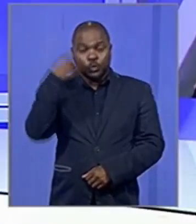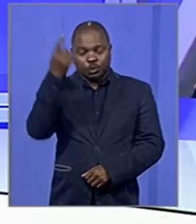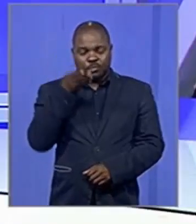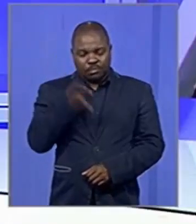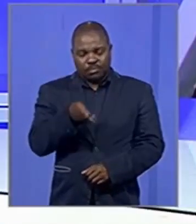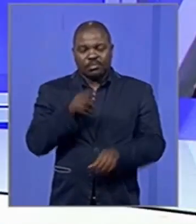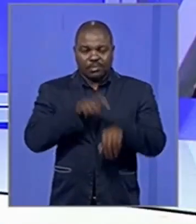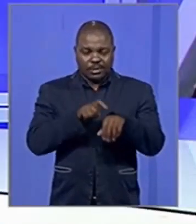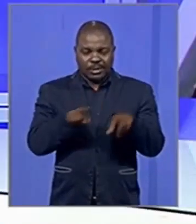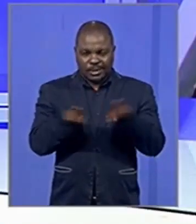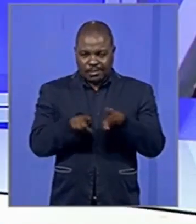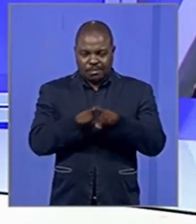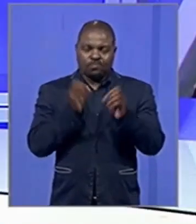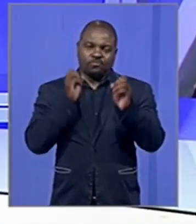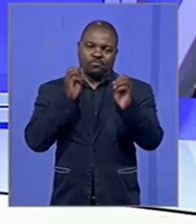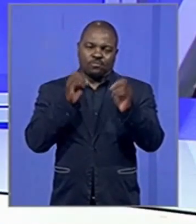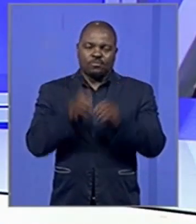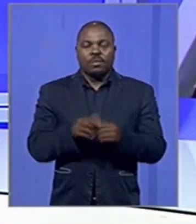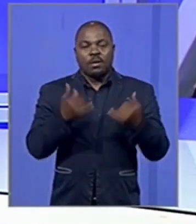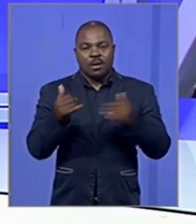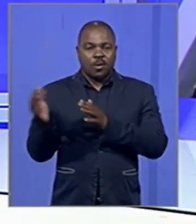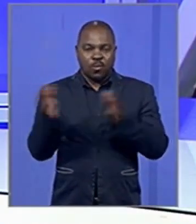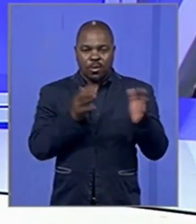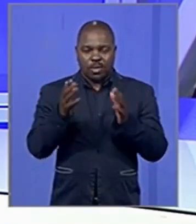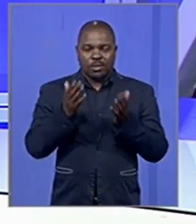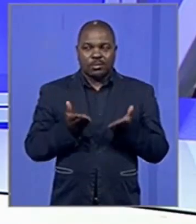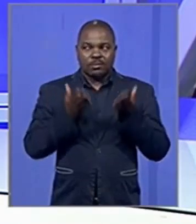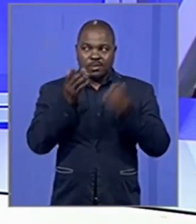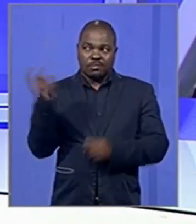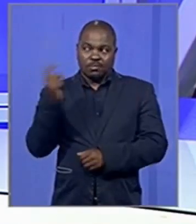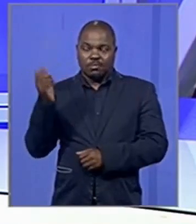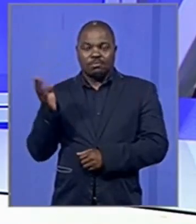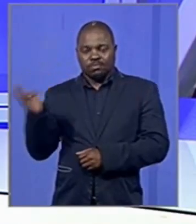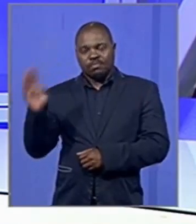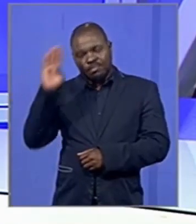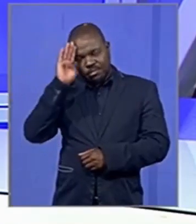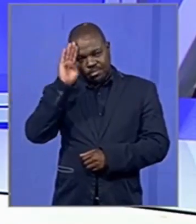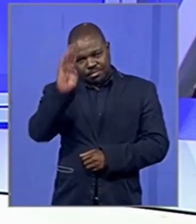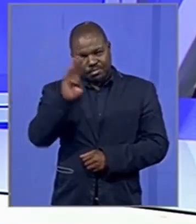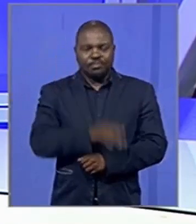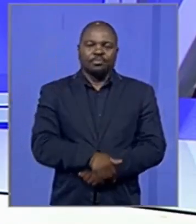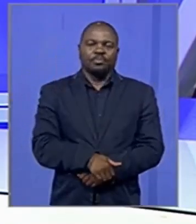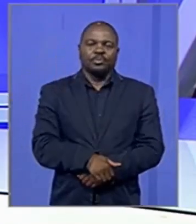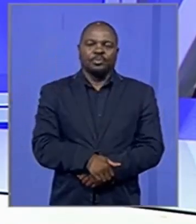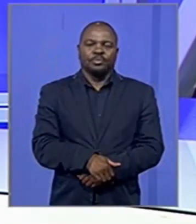sasa ka yona nako ye go latela kakanyo ya maemo a boso. Thobela.